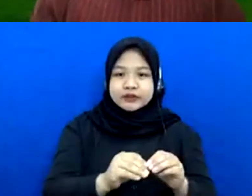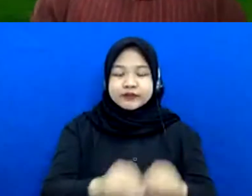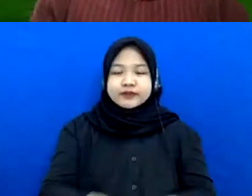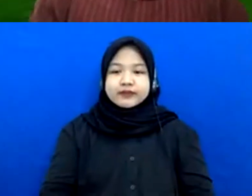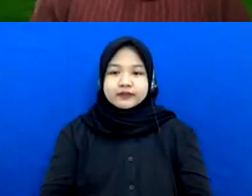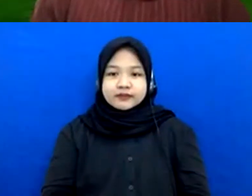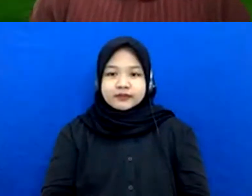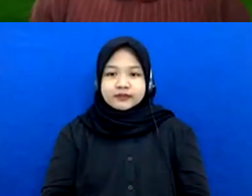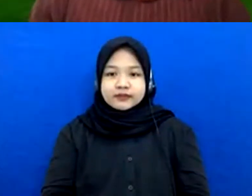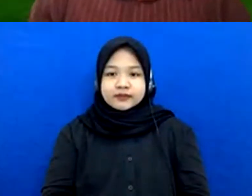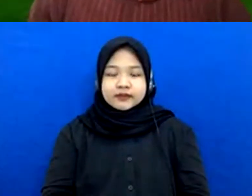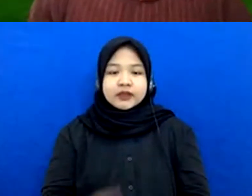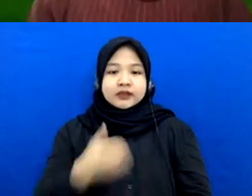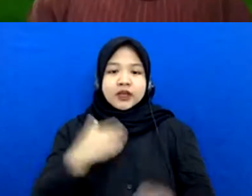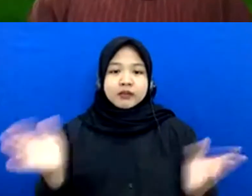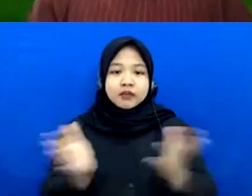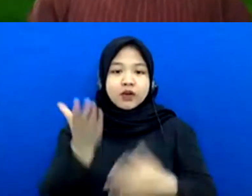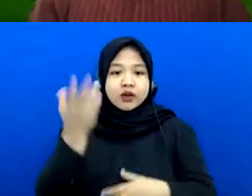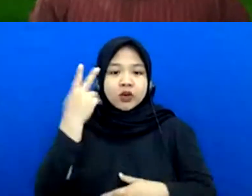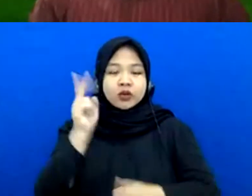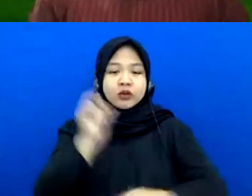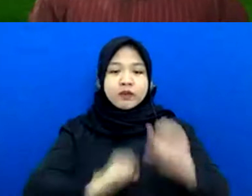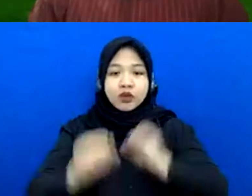So I encourage you to do that.